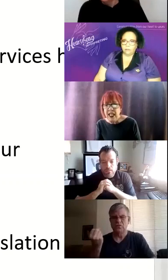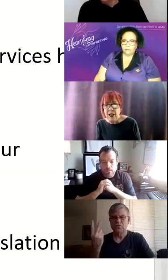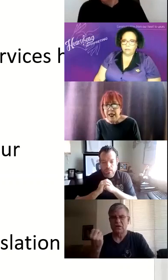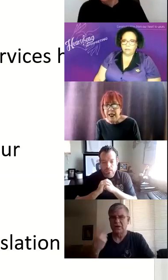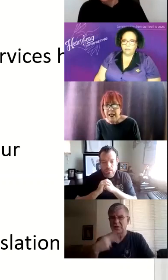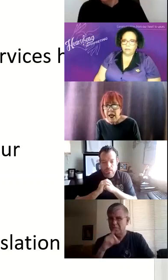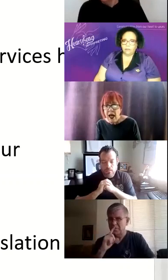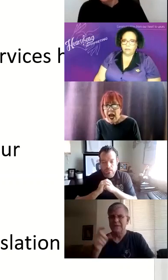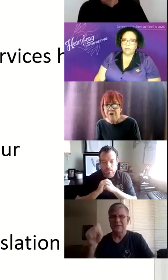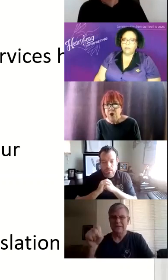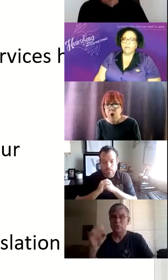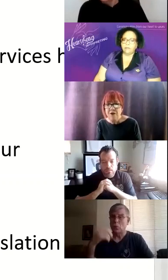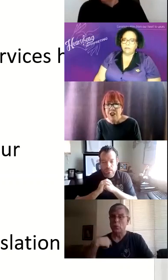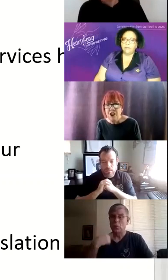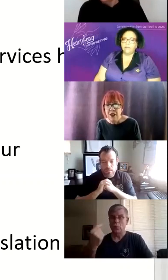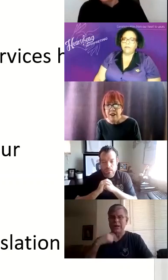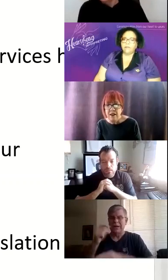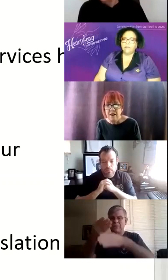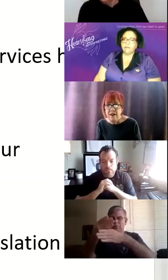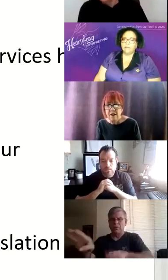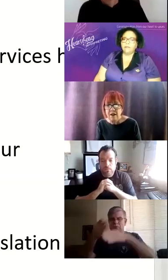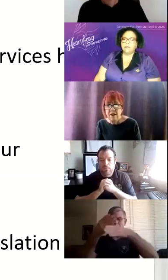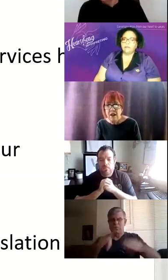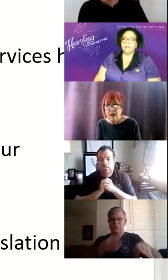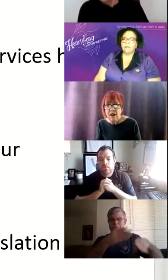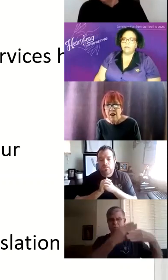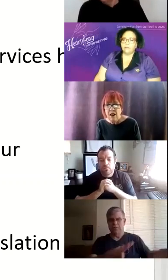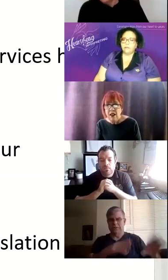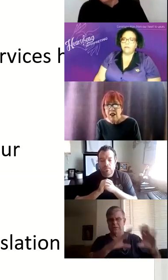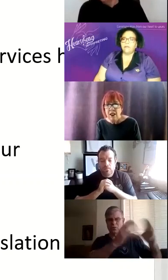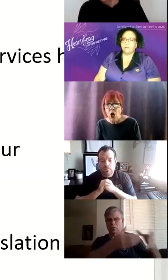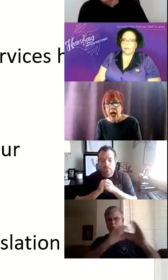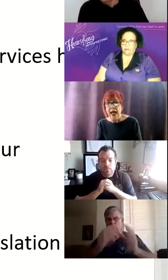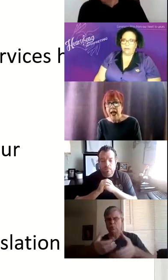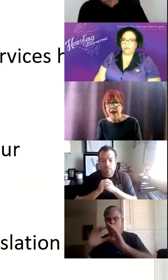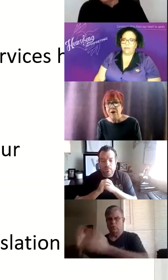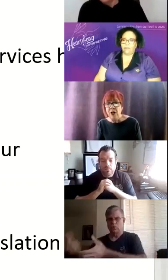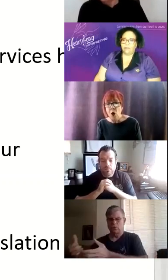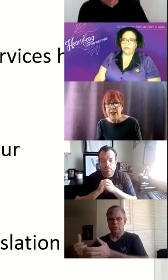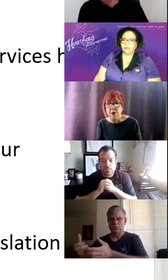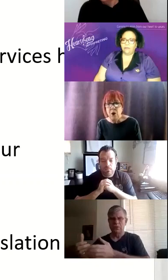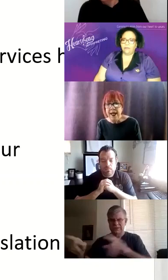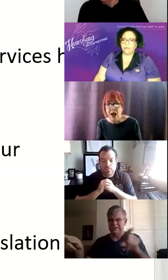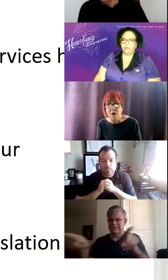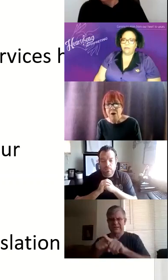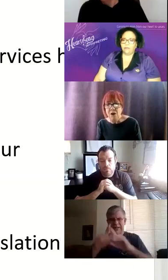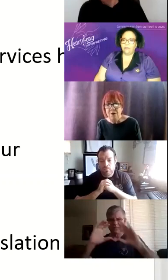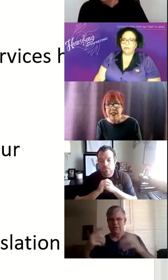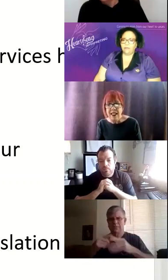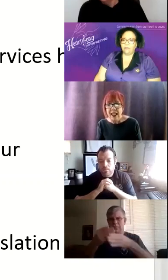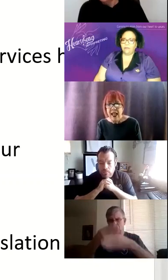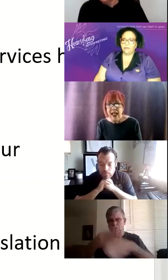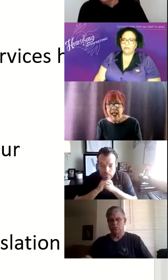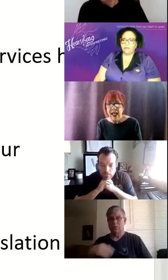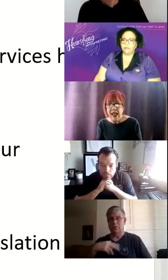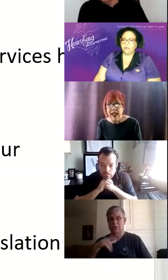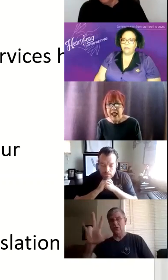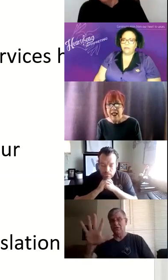just limited. I have 12 students, you know, and if we go into breakout rooms,